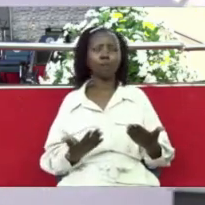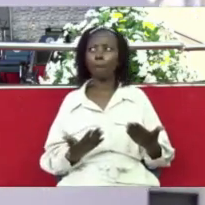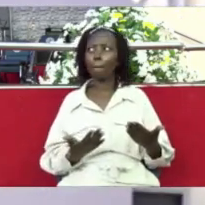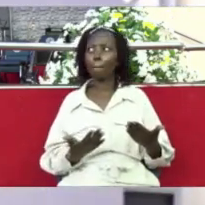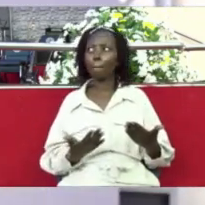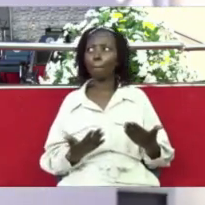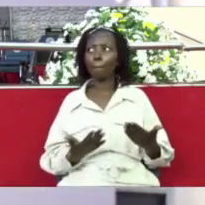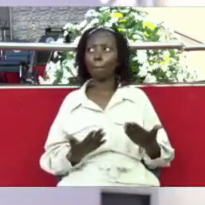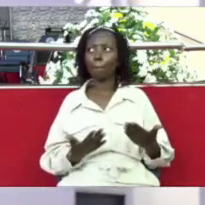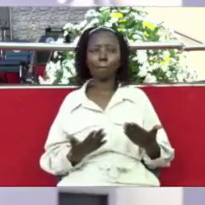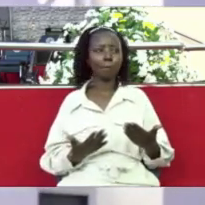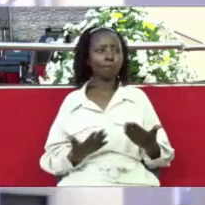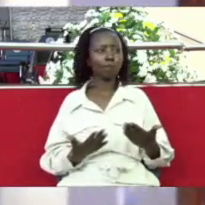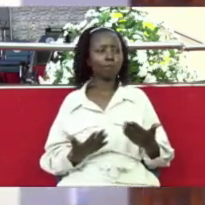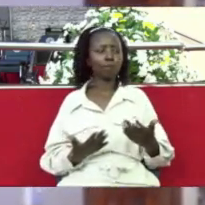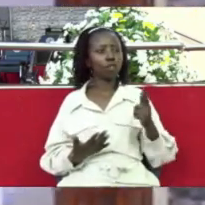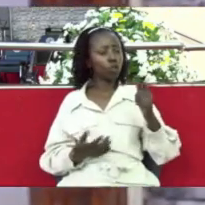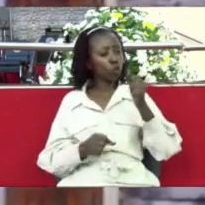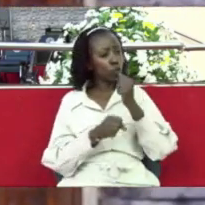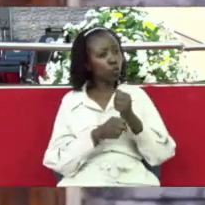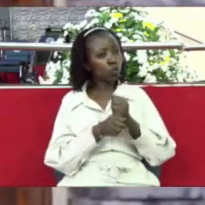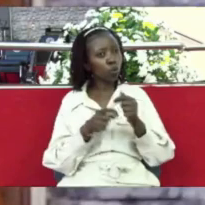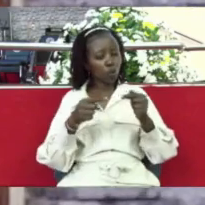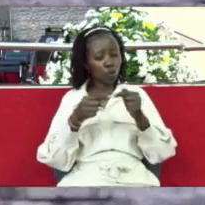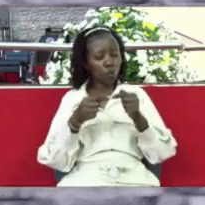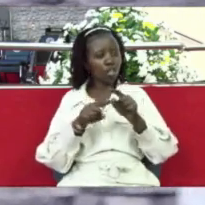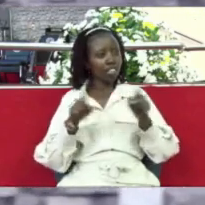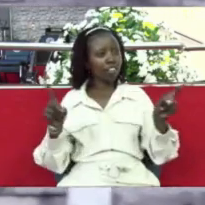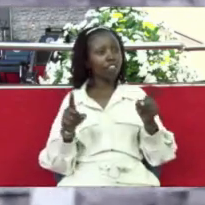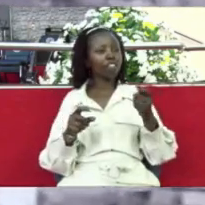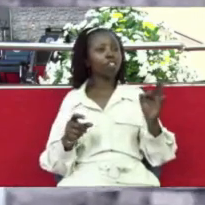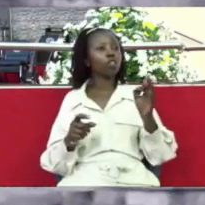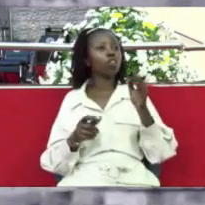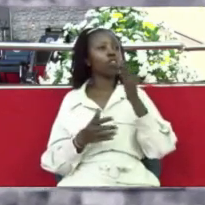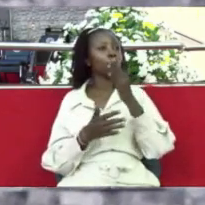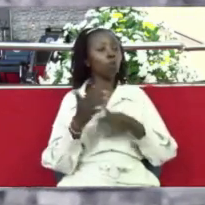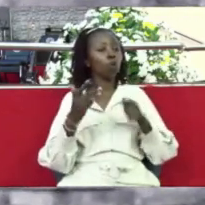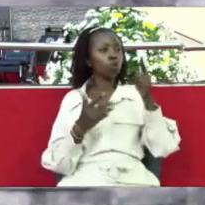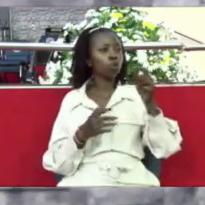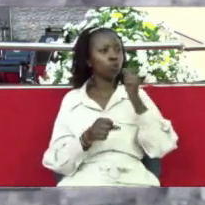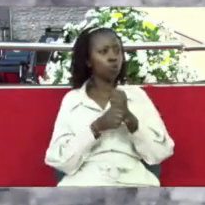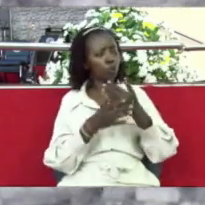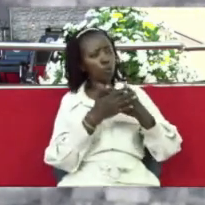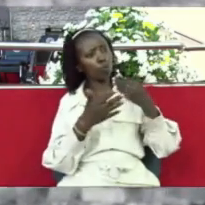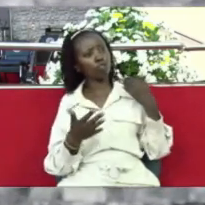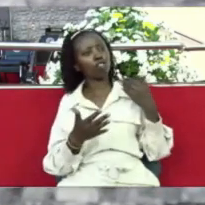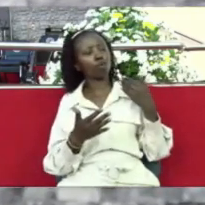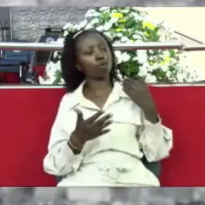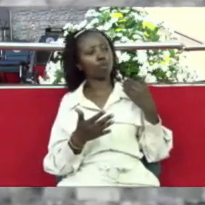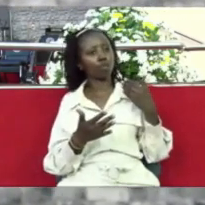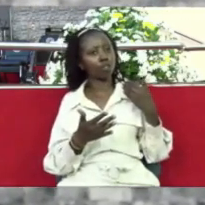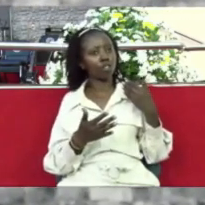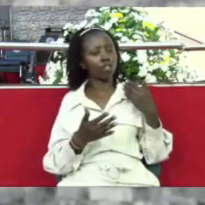You do the opposite than what brought the curse. Unafanya kinyume na mambo ambayo alileta ile laana.